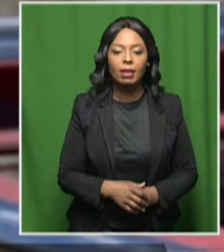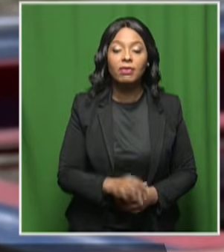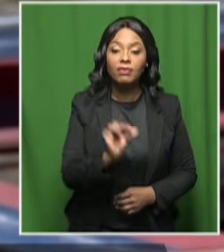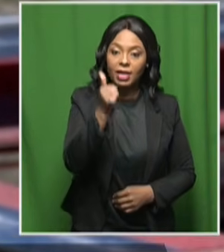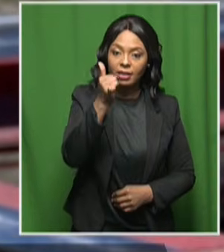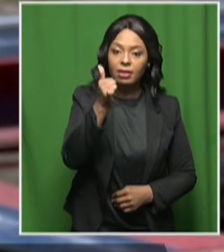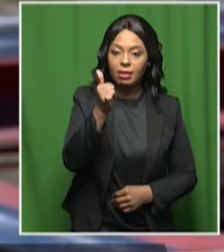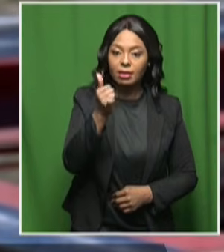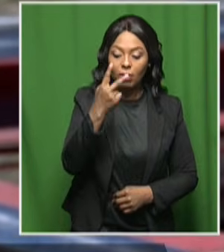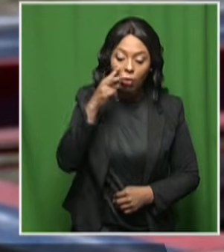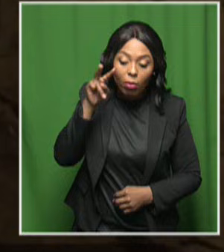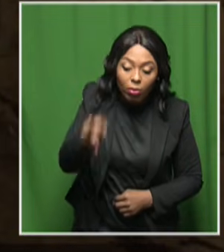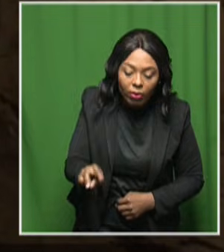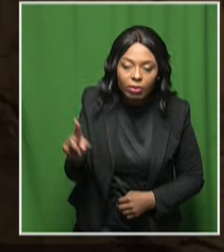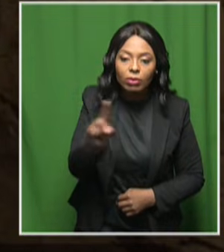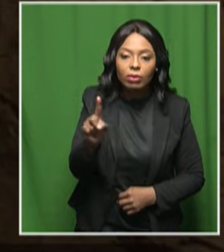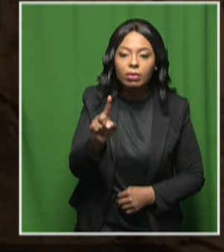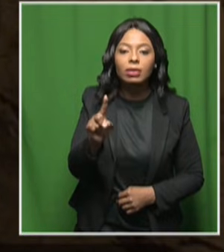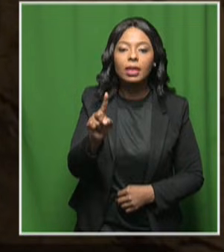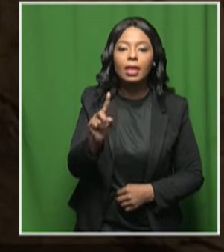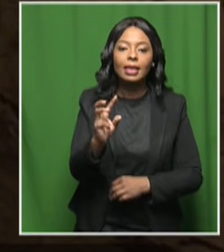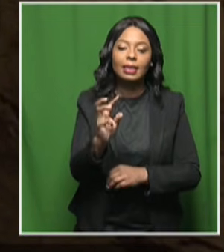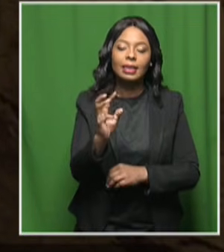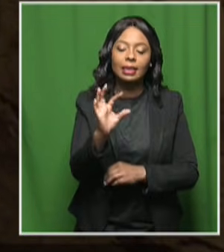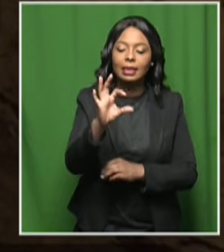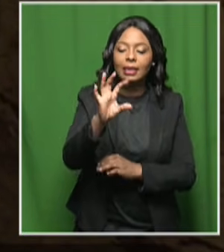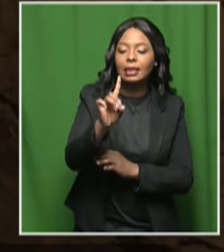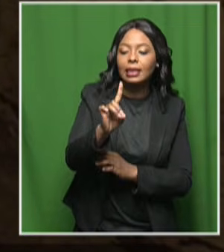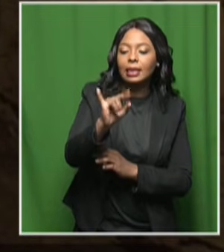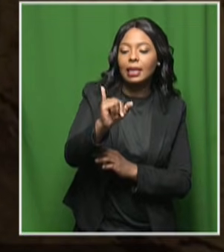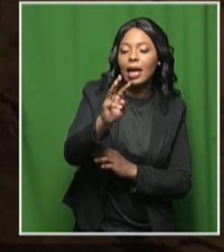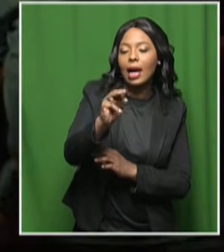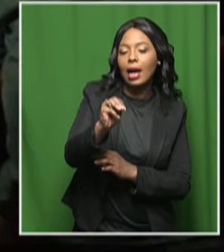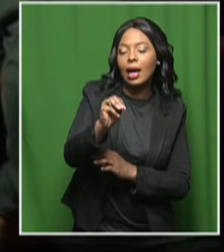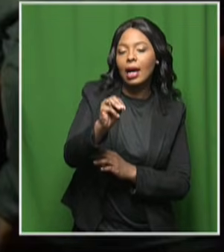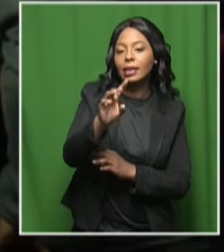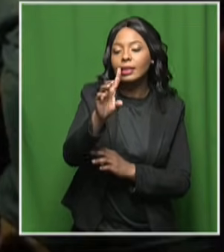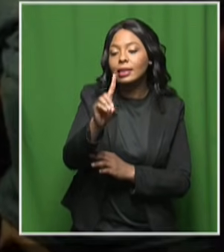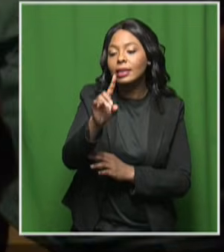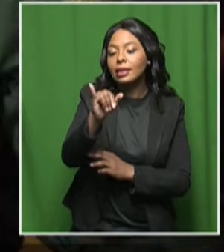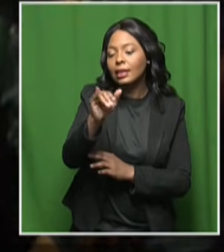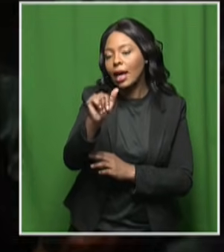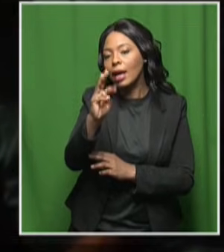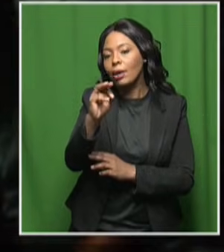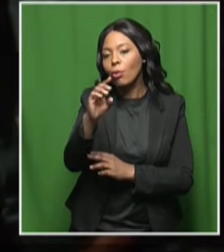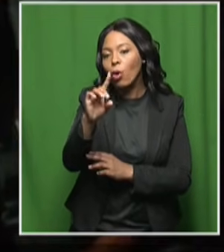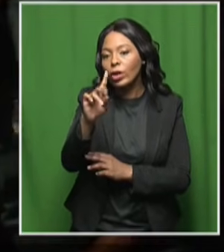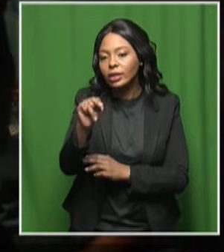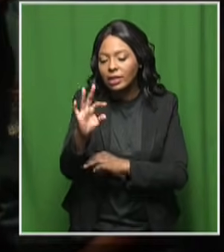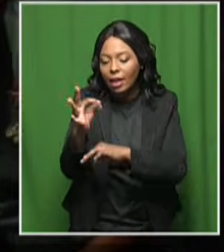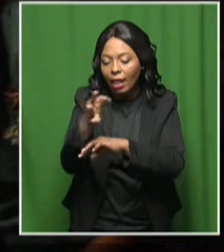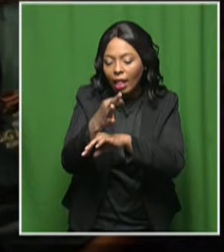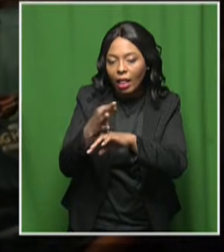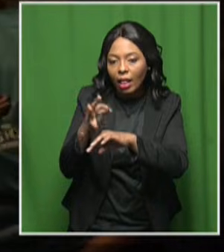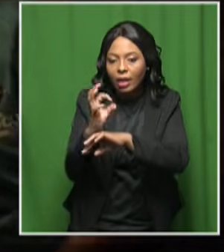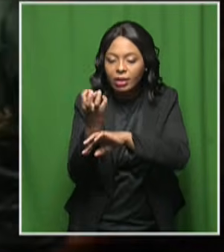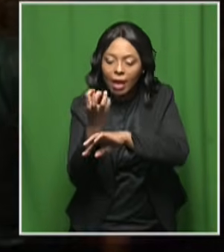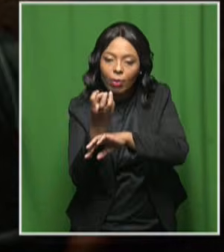diamonds. All right, view the diamonds, go into the tunnel. In the tunnel, that's the best part of the tour. You see the